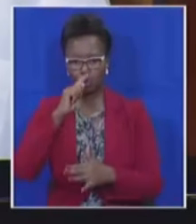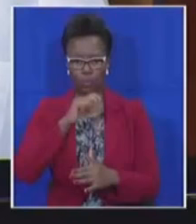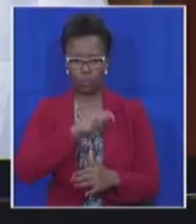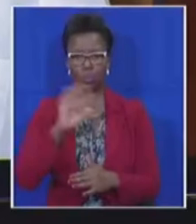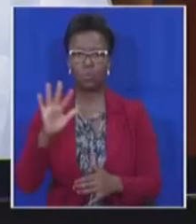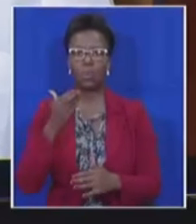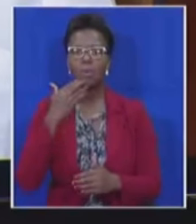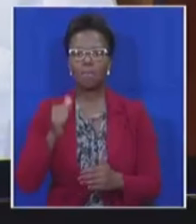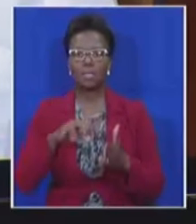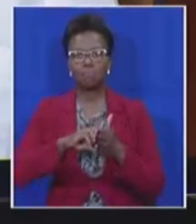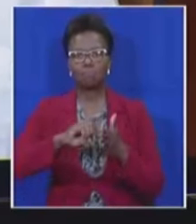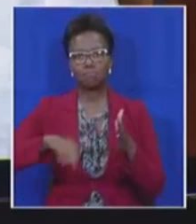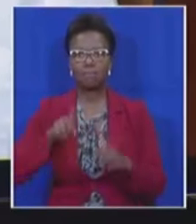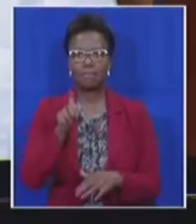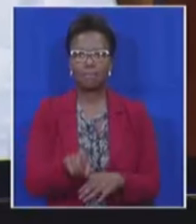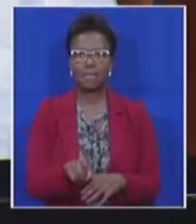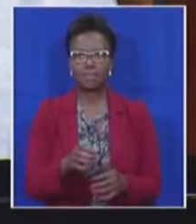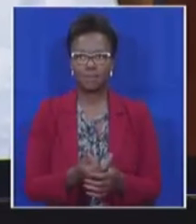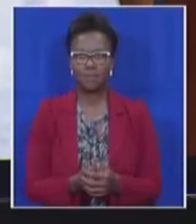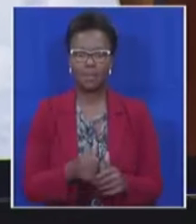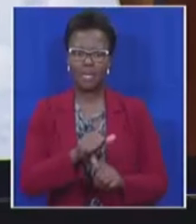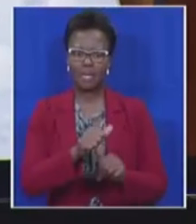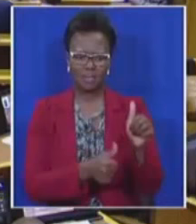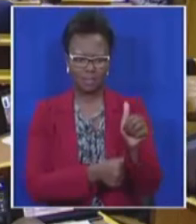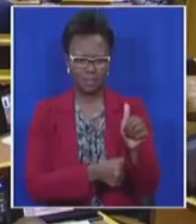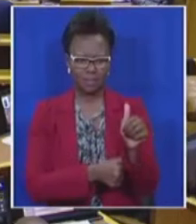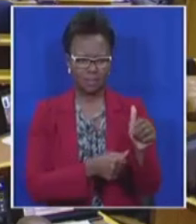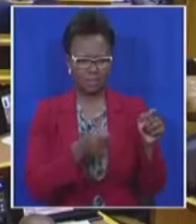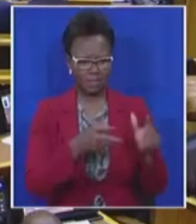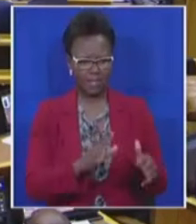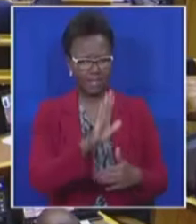that? Deputy Speaker,